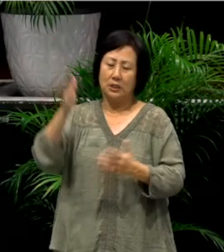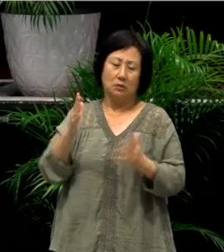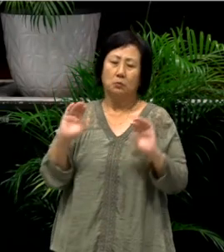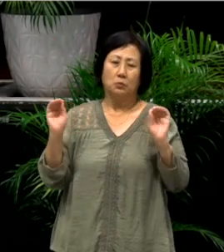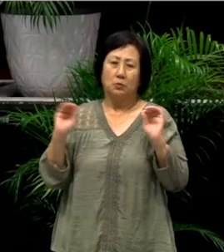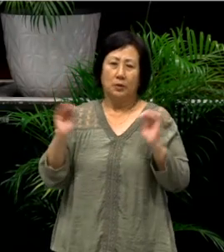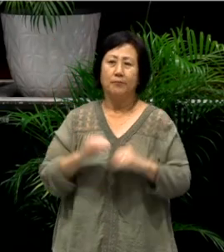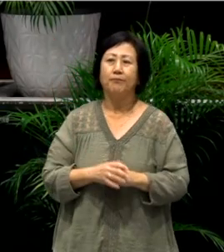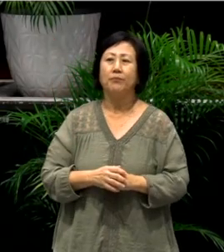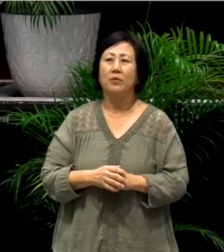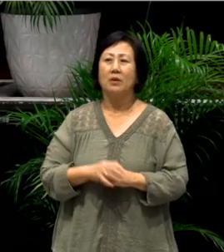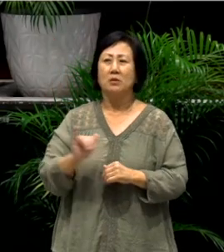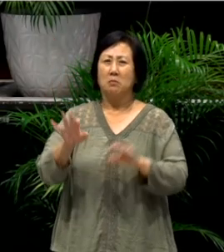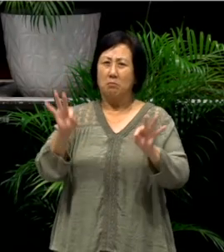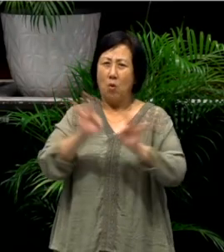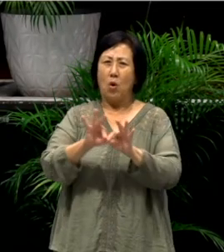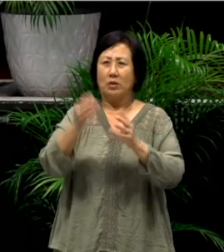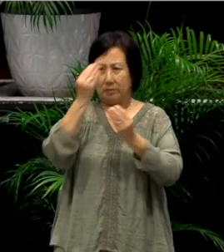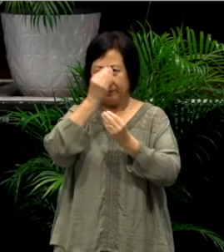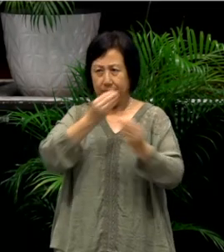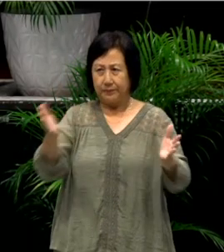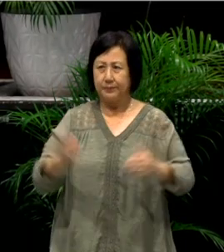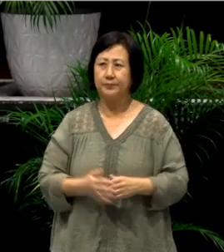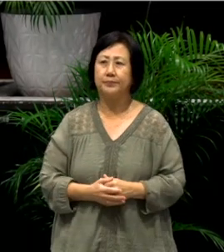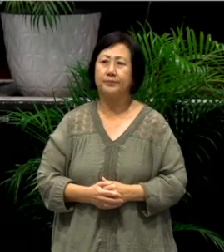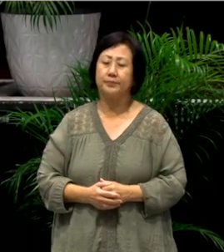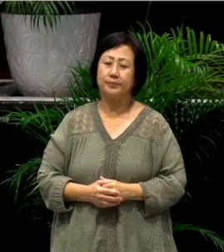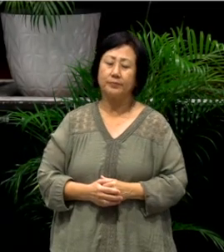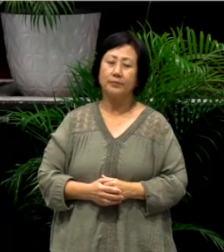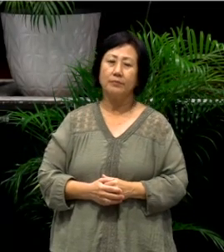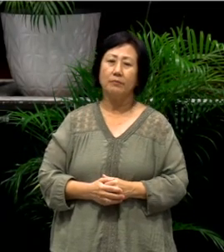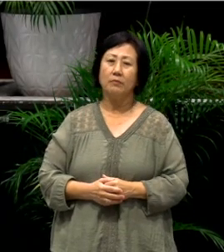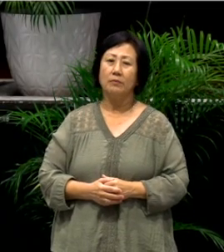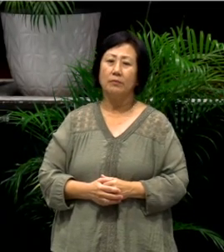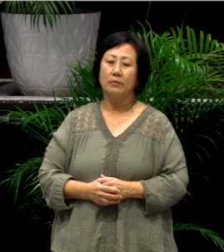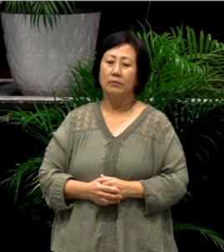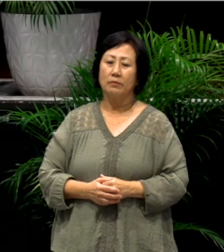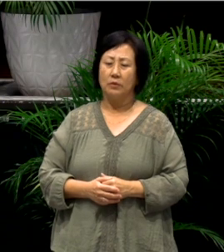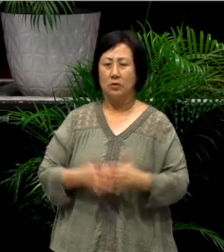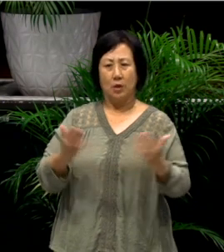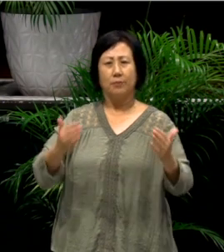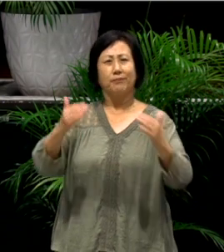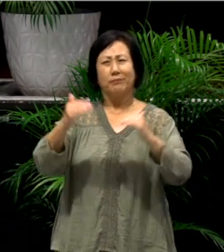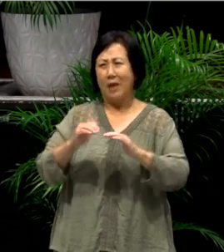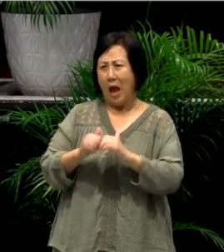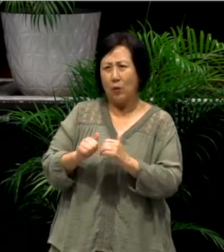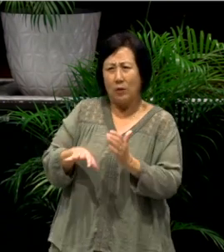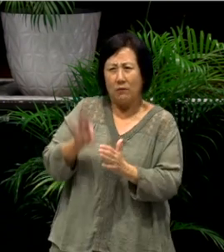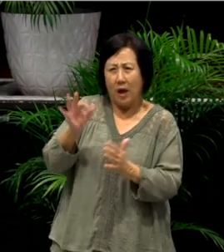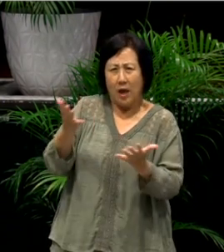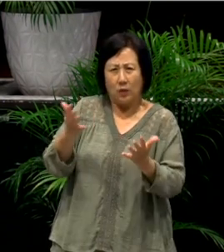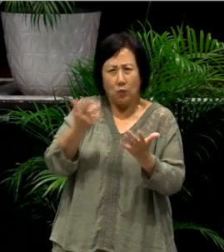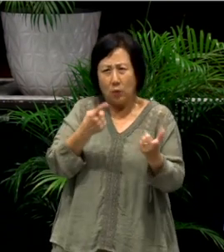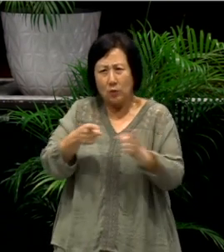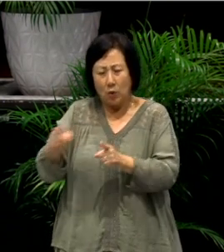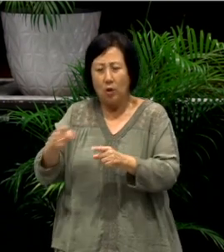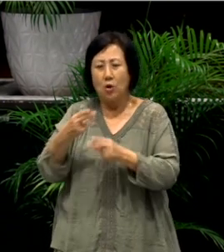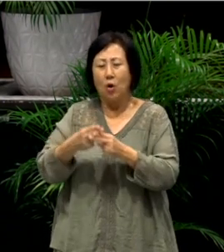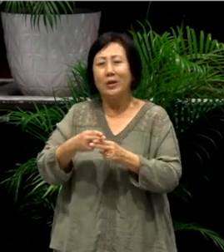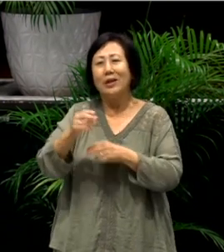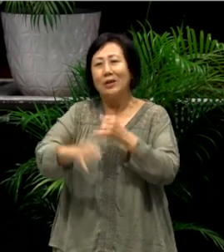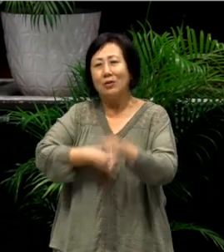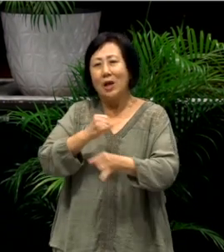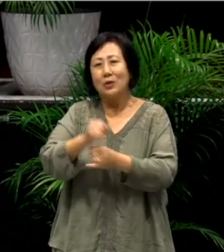engagement. So I think that's an important thing to say. So how do we find out? We are monitoring what is called the